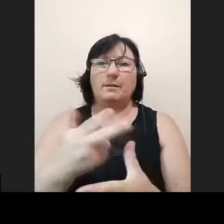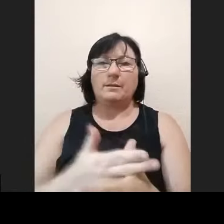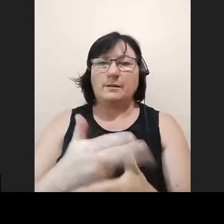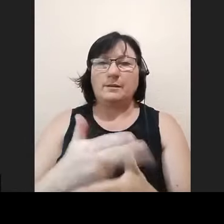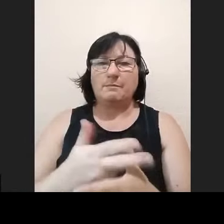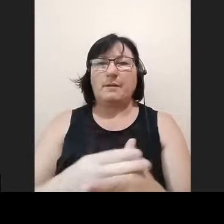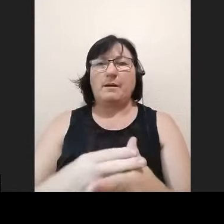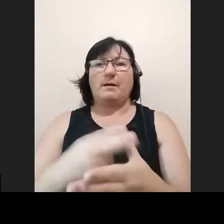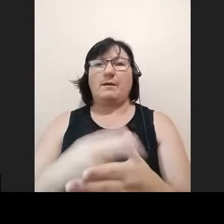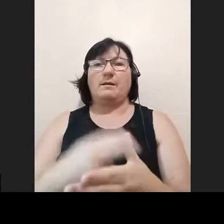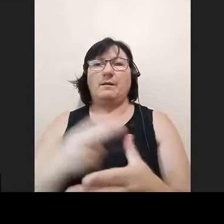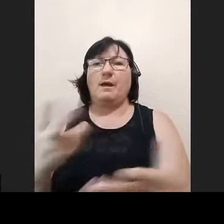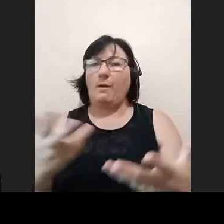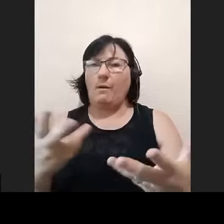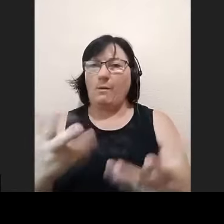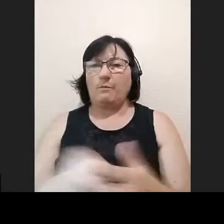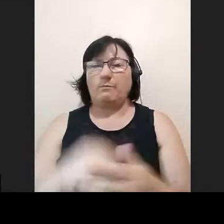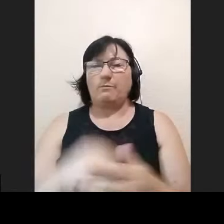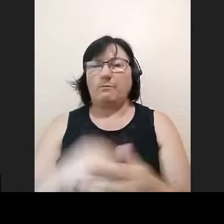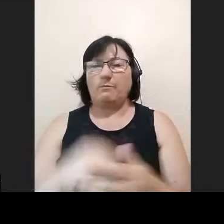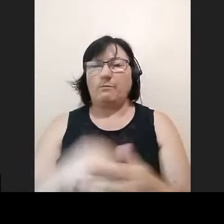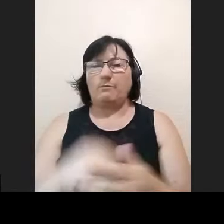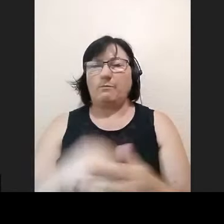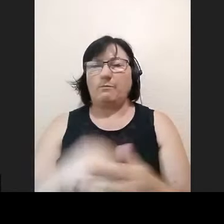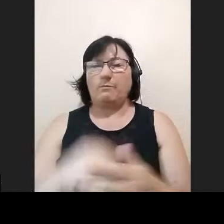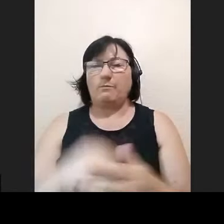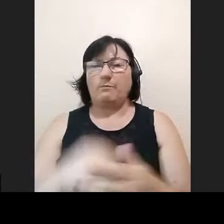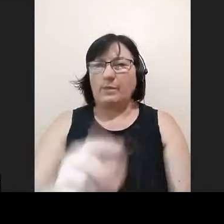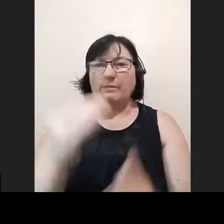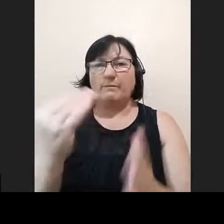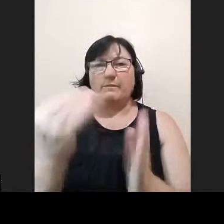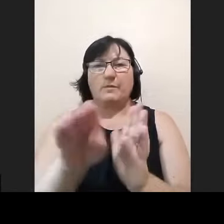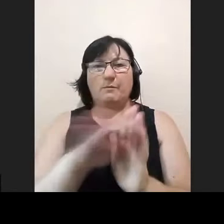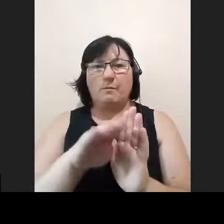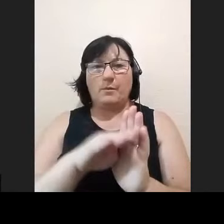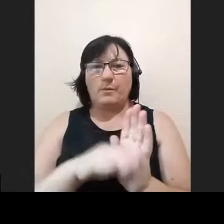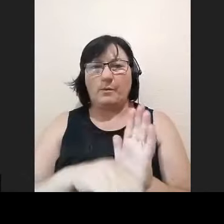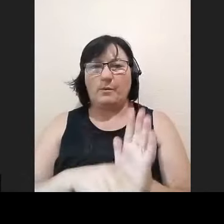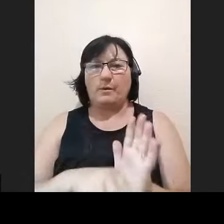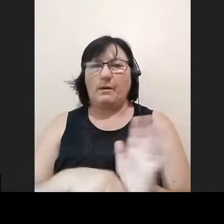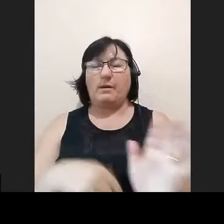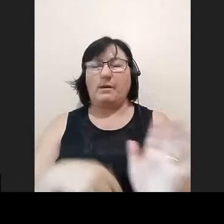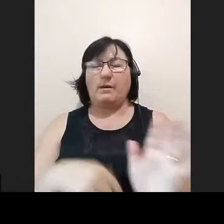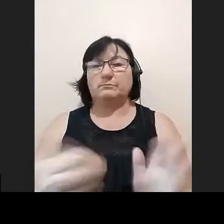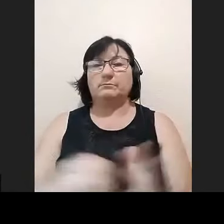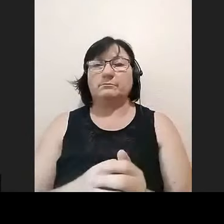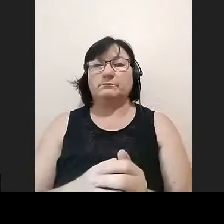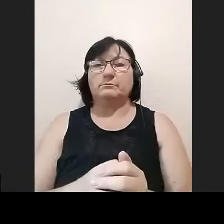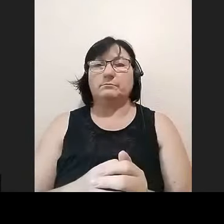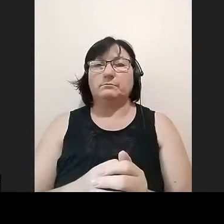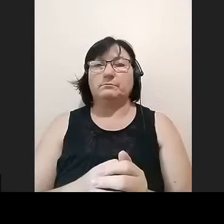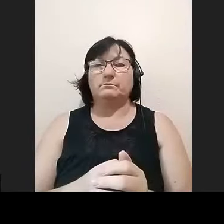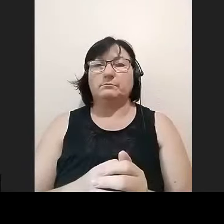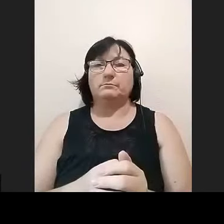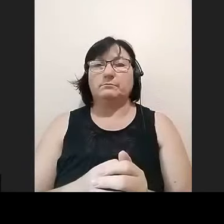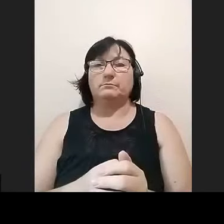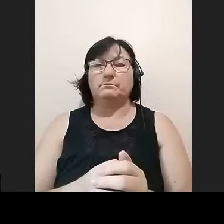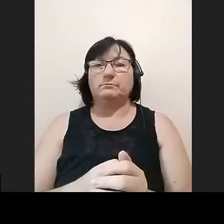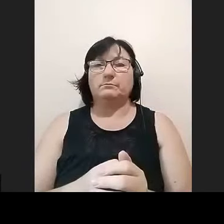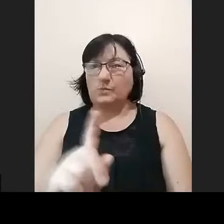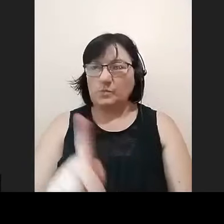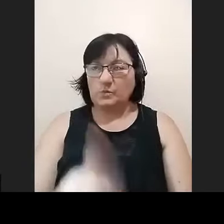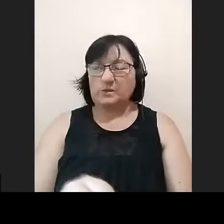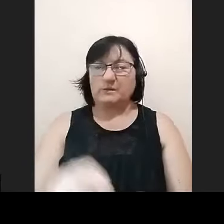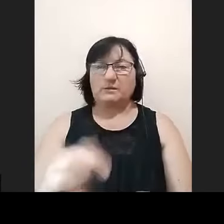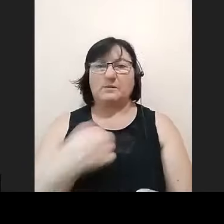the AEO program, what processes are involved, and what initiatives do we do internally as